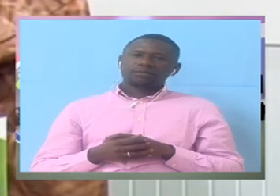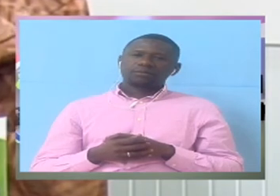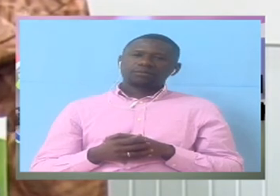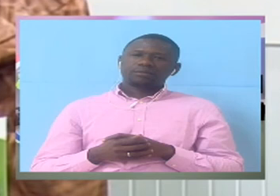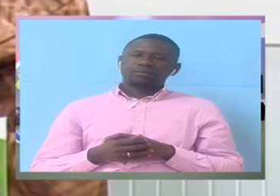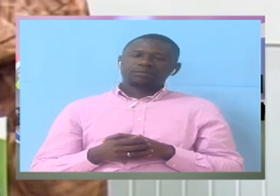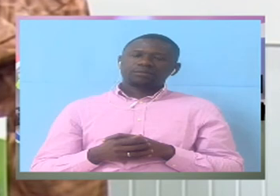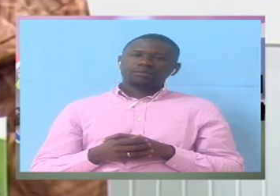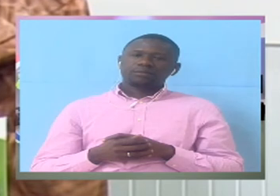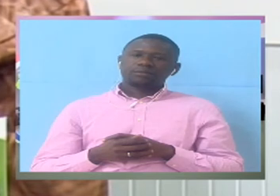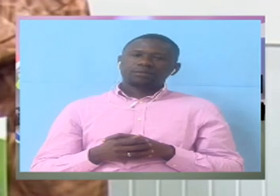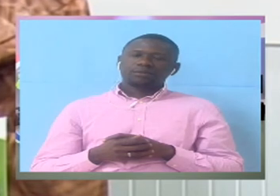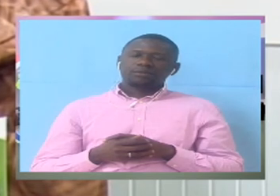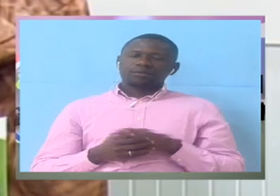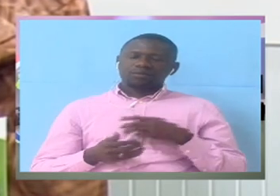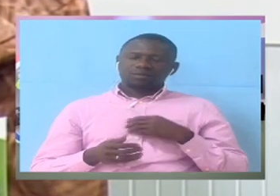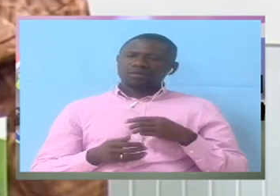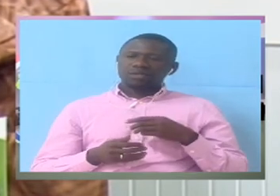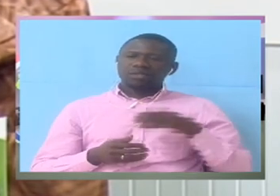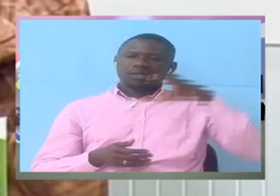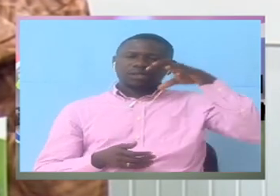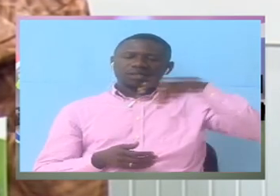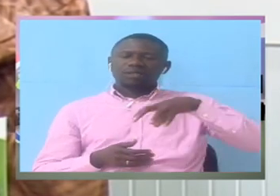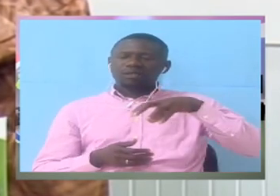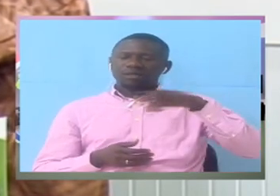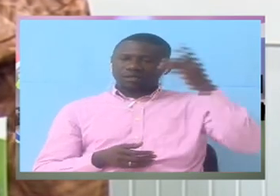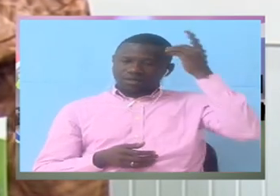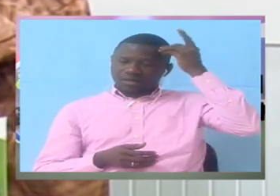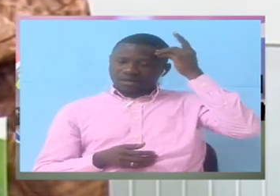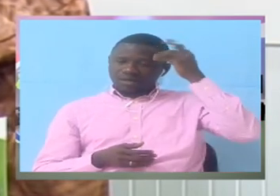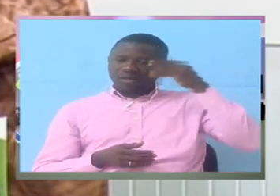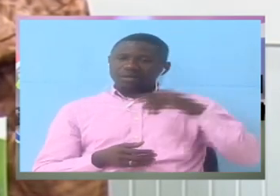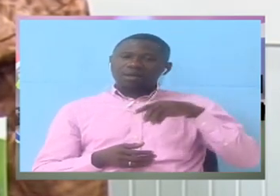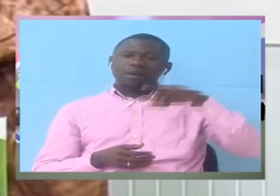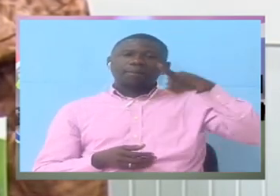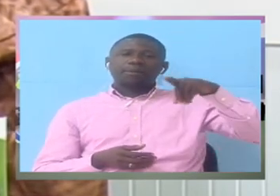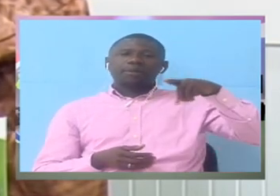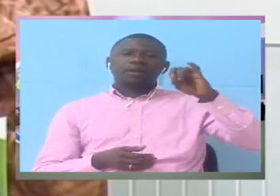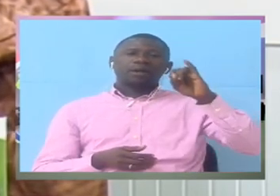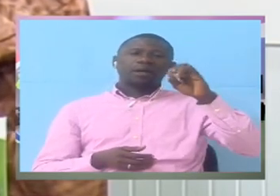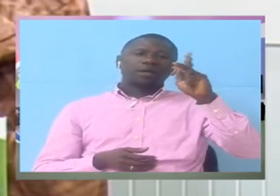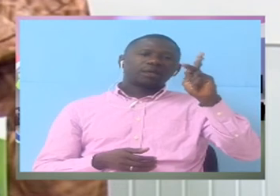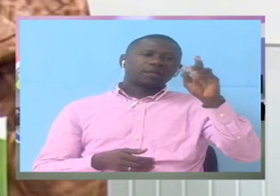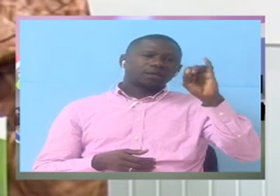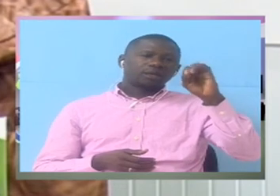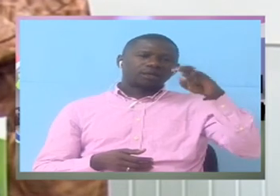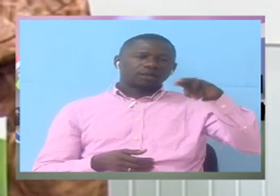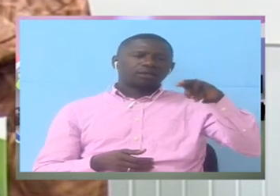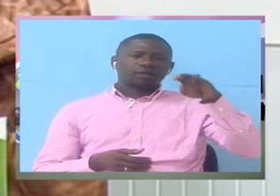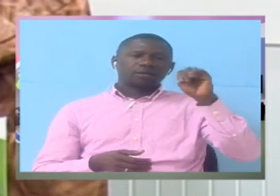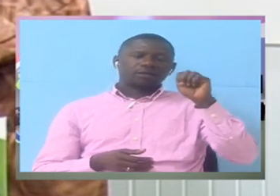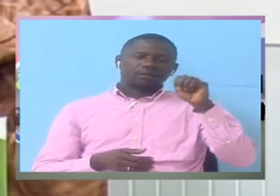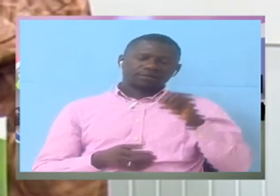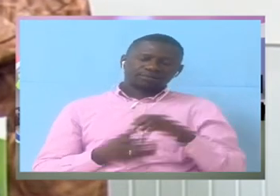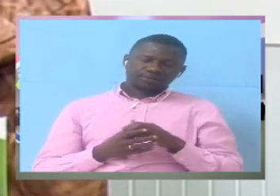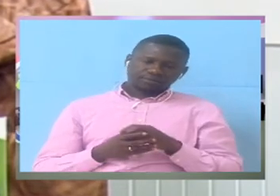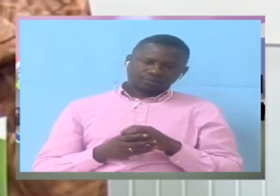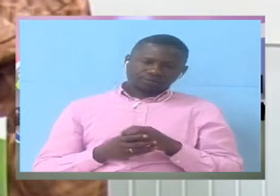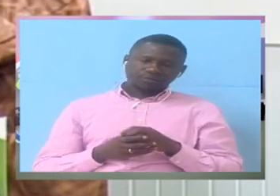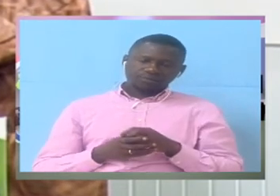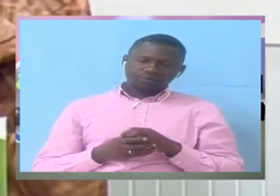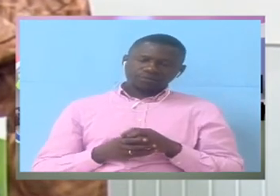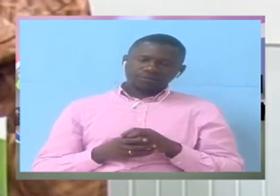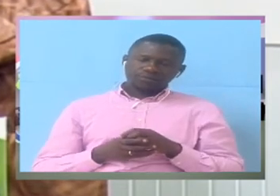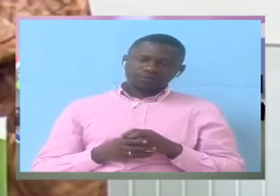He was in Dakar at a place called Pikin Nyaritali. Suleiman Ablai Sonko boyoming